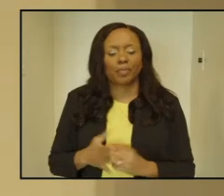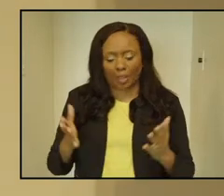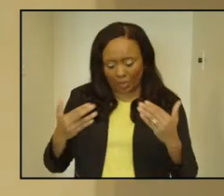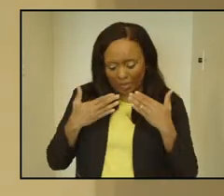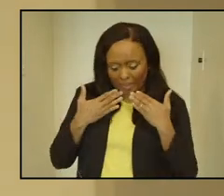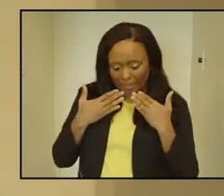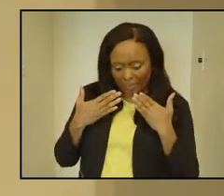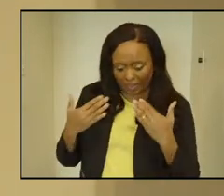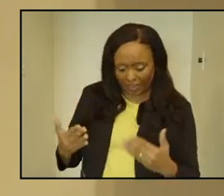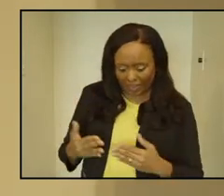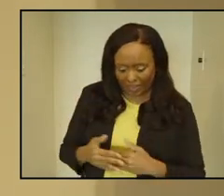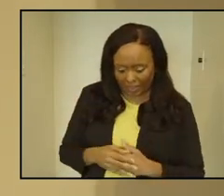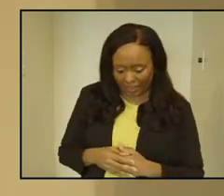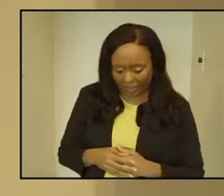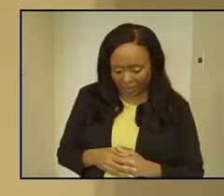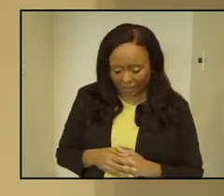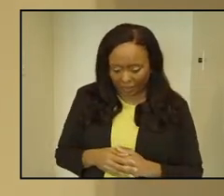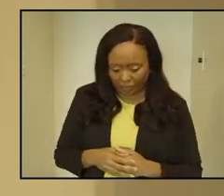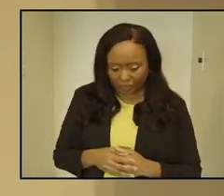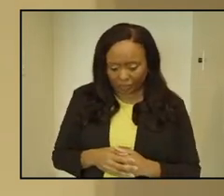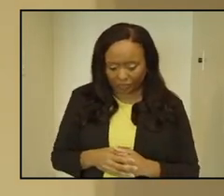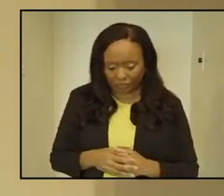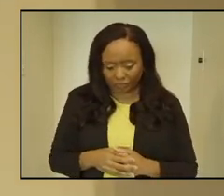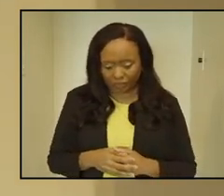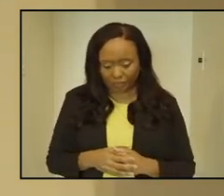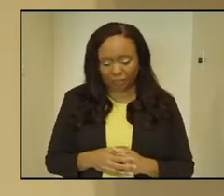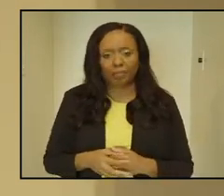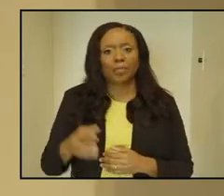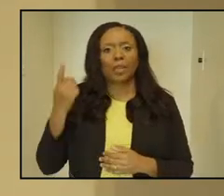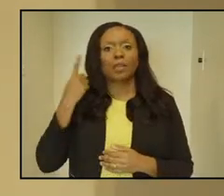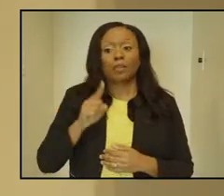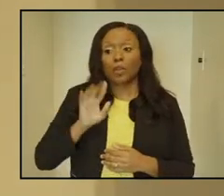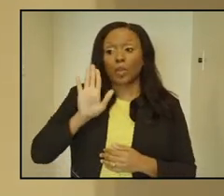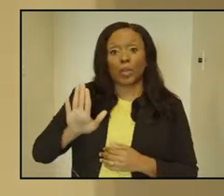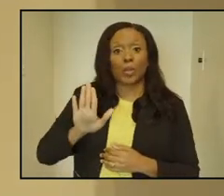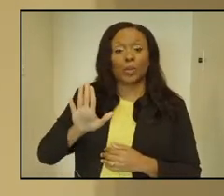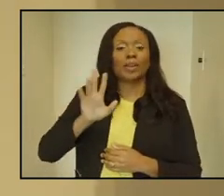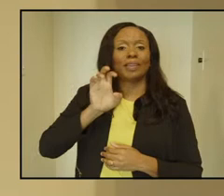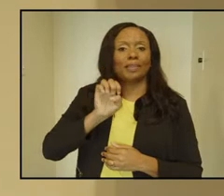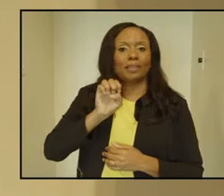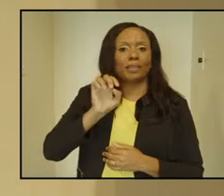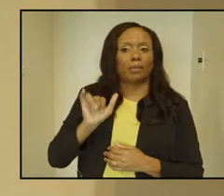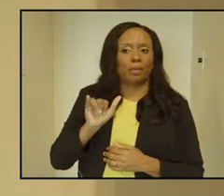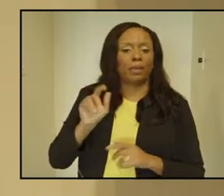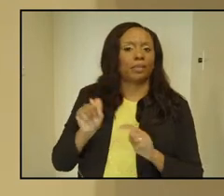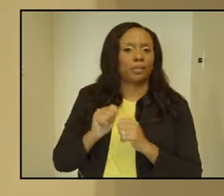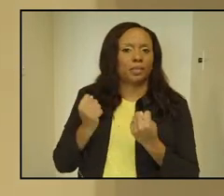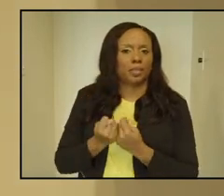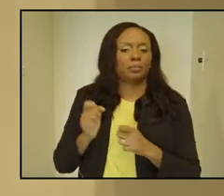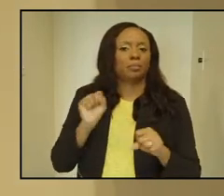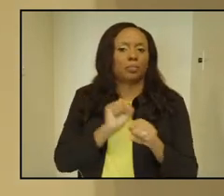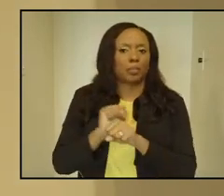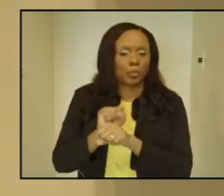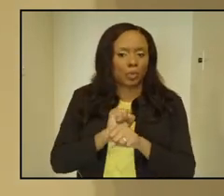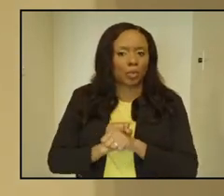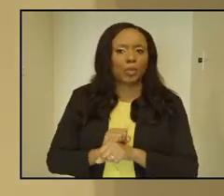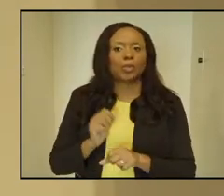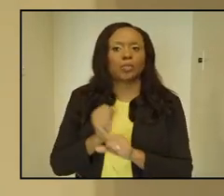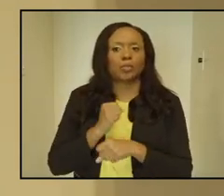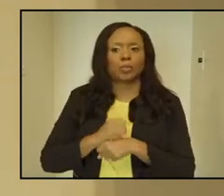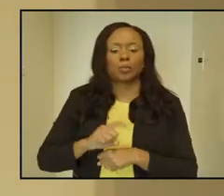thanks, particularly to the EY India team, who worked assiduously to ensure that